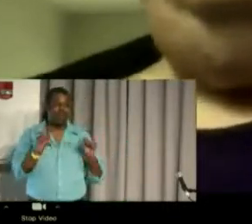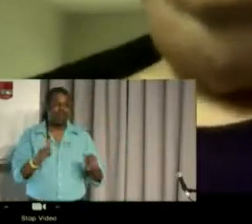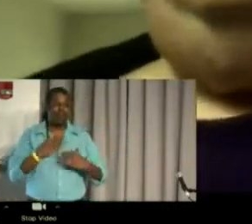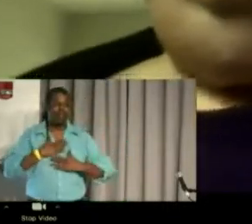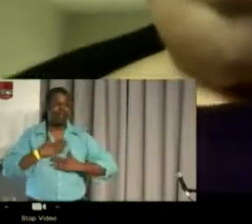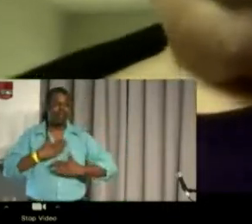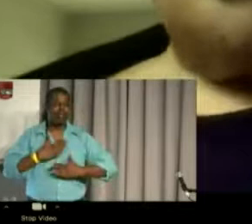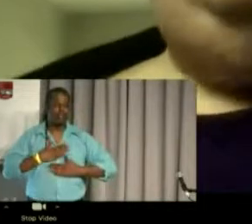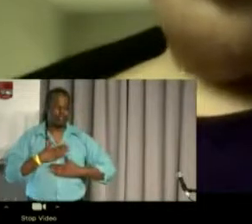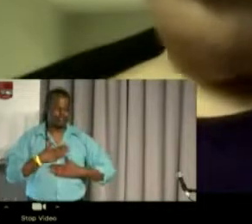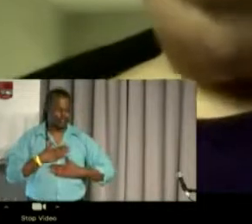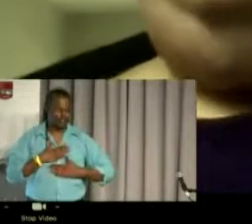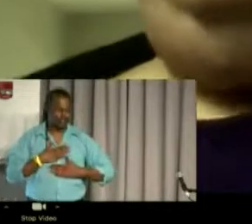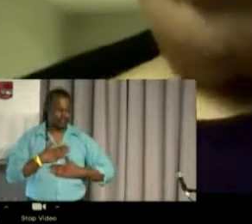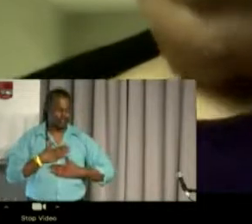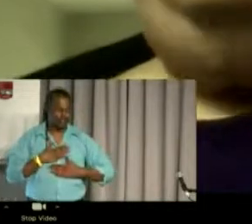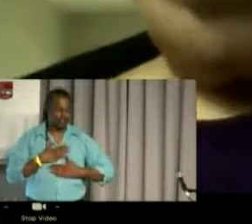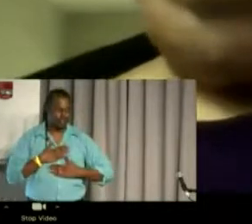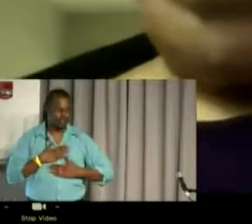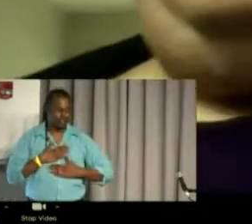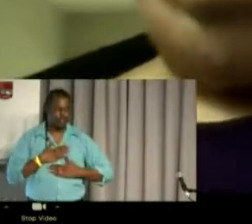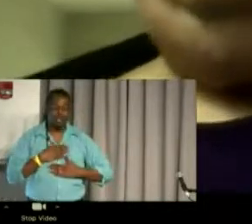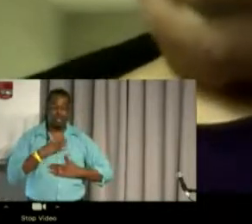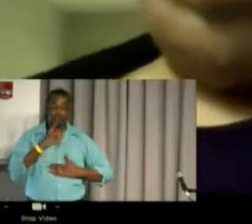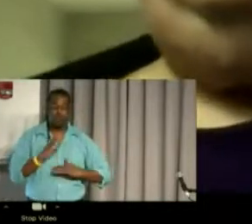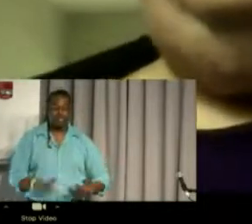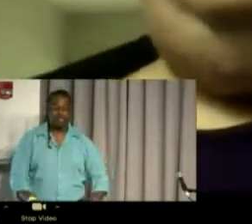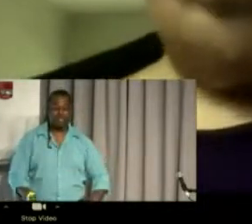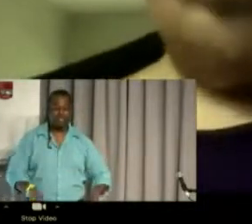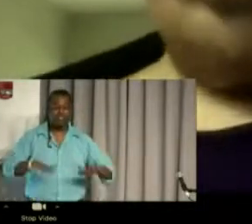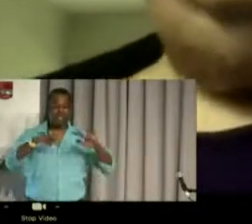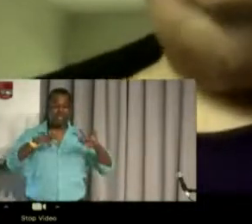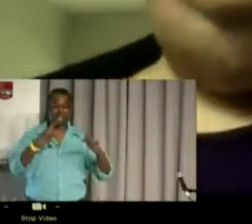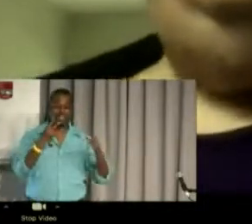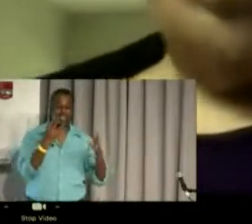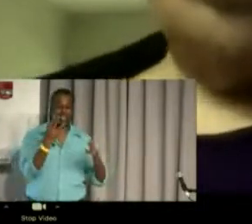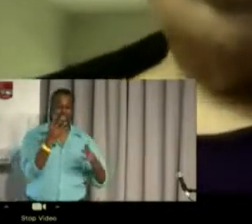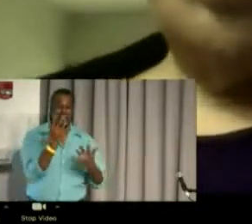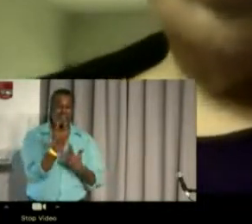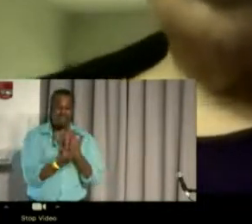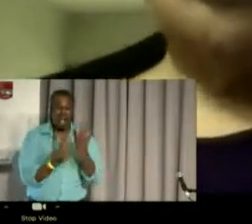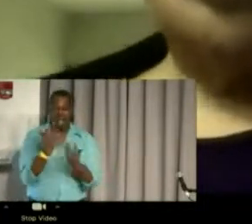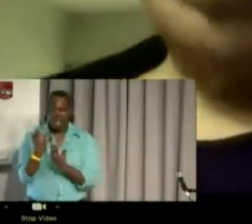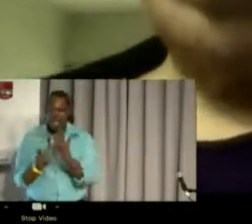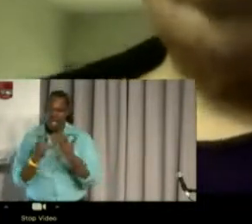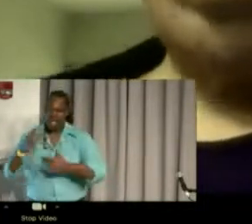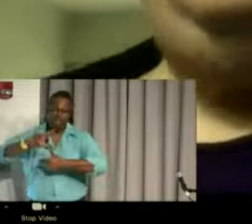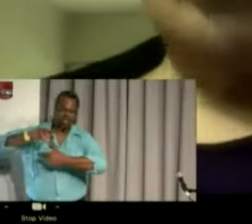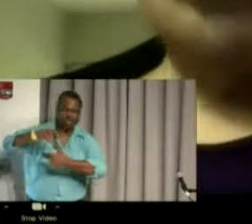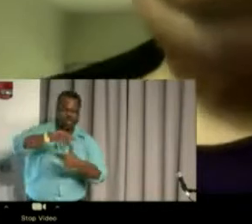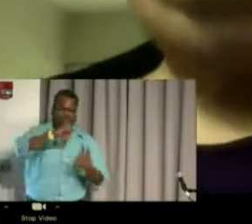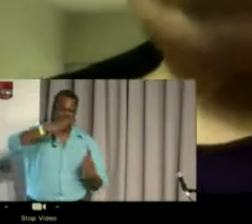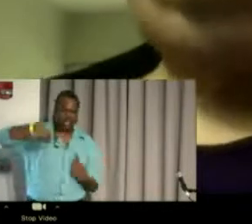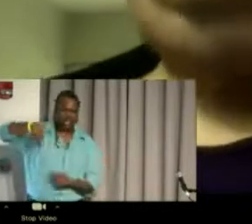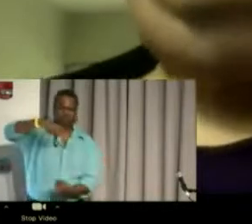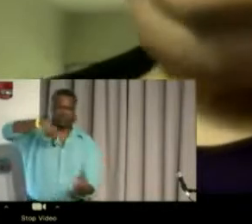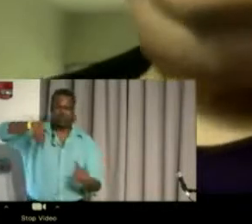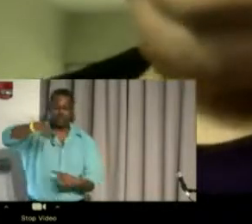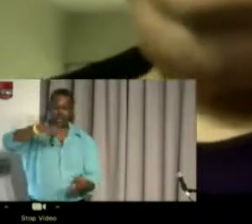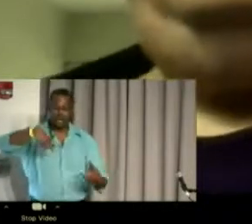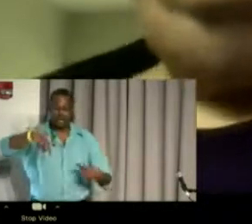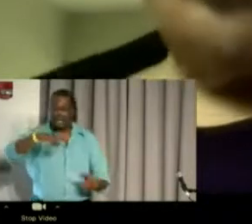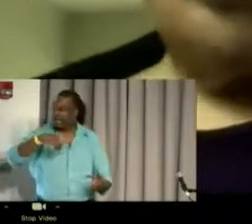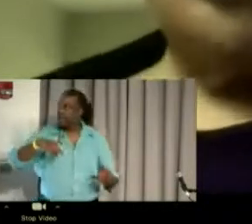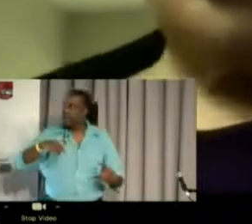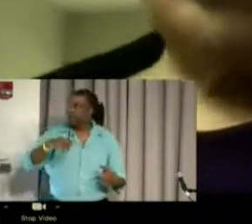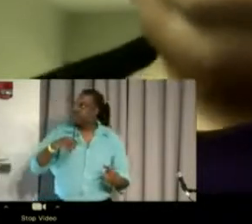breathe. The rising floods and raging fires, hurricanes and tornadoes presage a planet inhospitable to